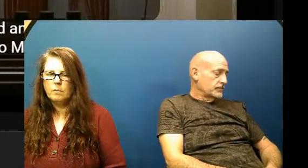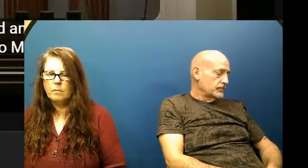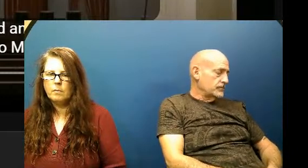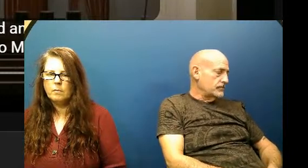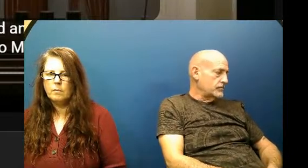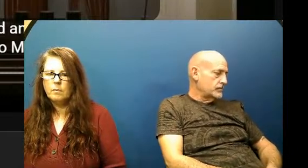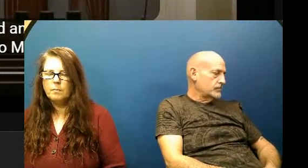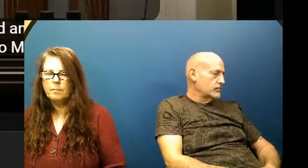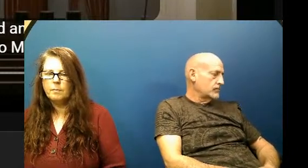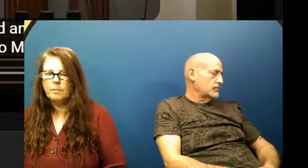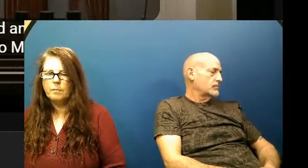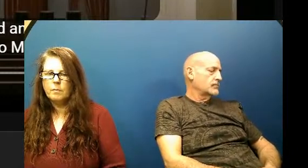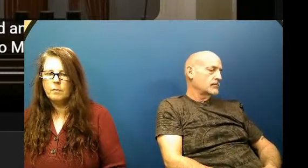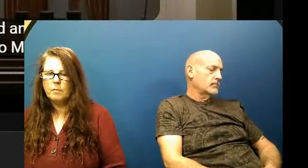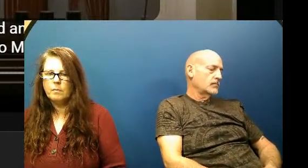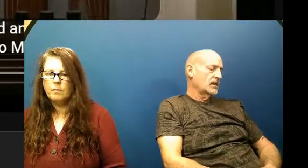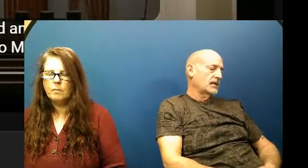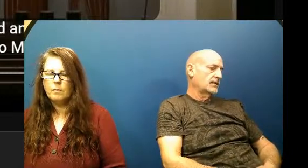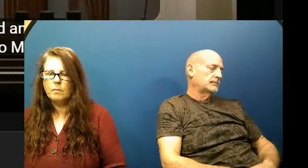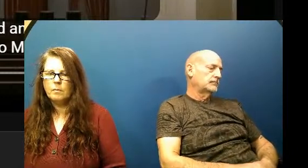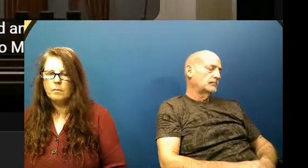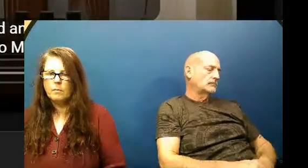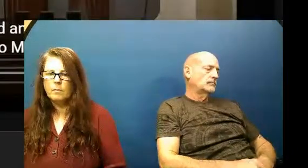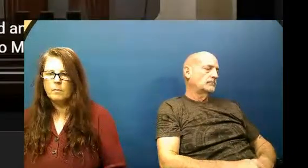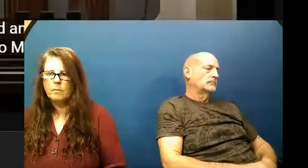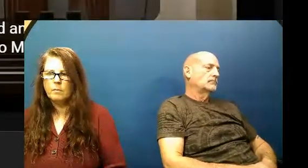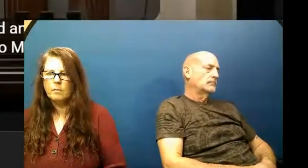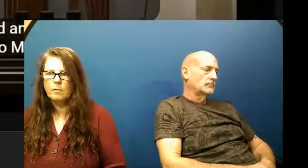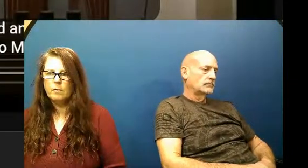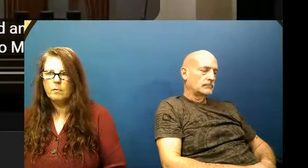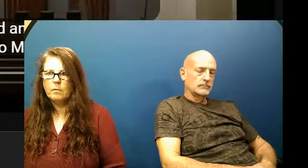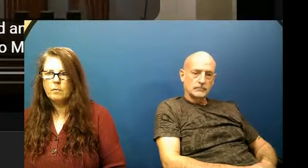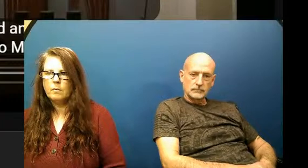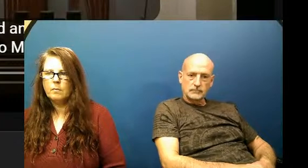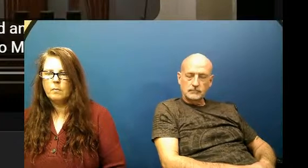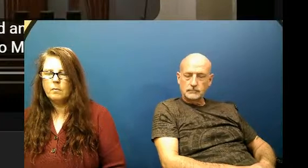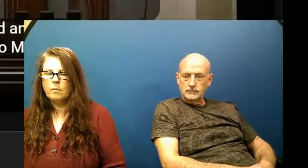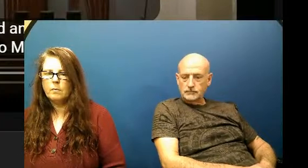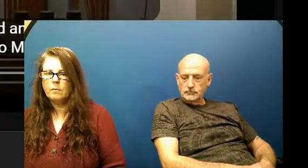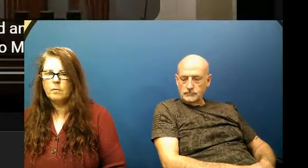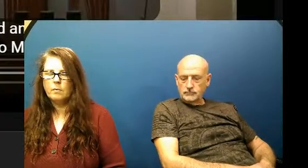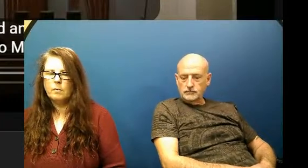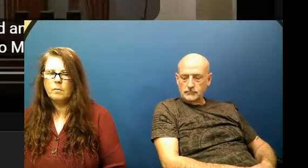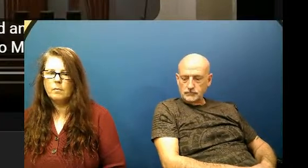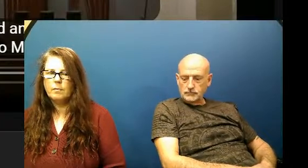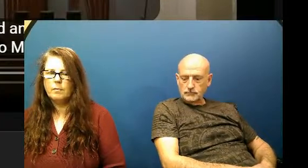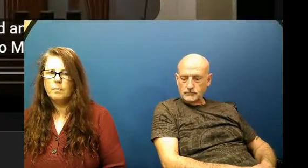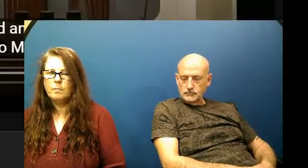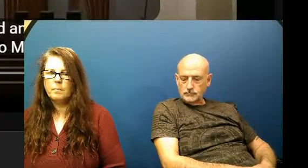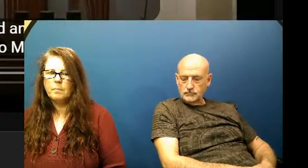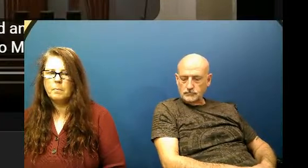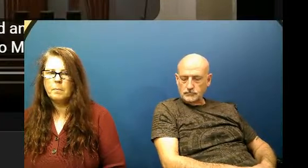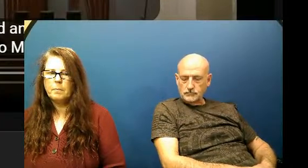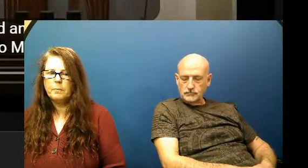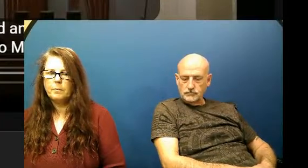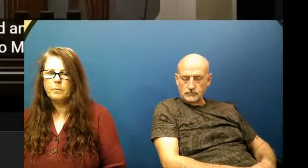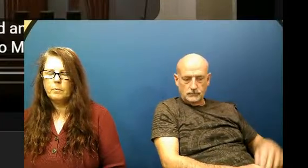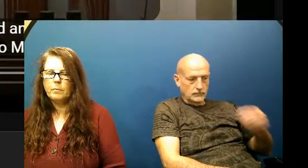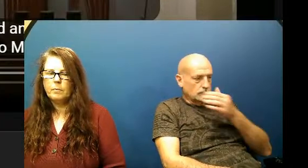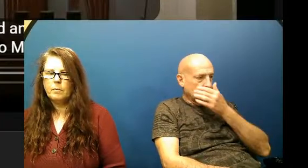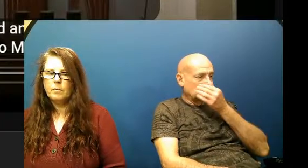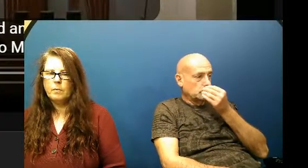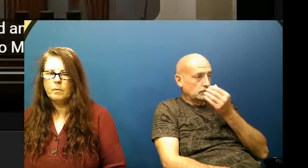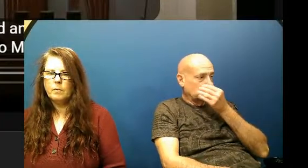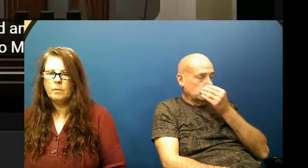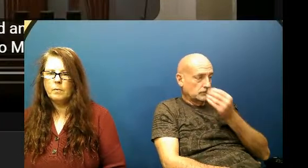So that would all be okay on your theory so long as Congress designates that country a foreign adversary? We are not asking the court to articulate bright